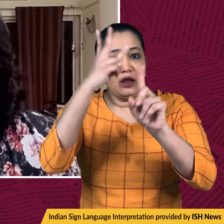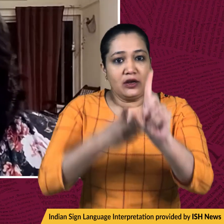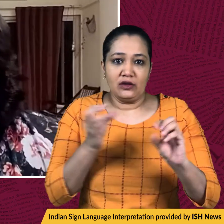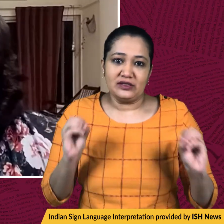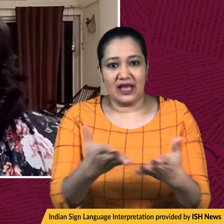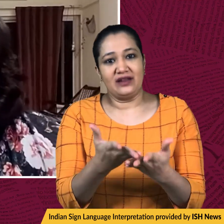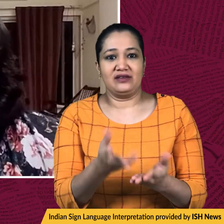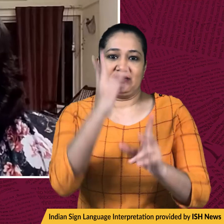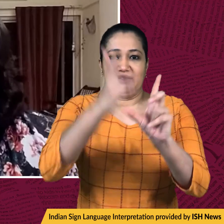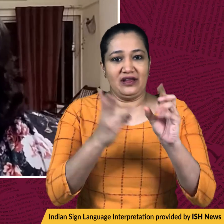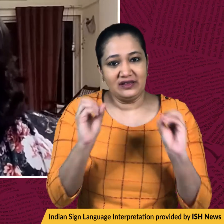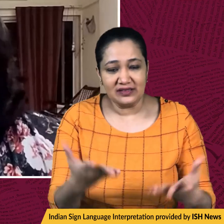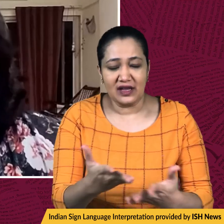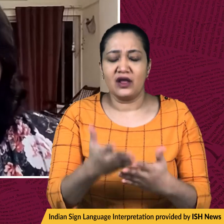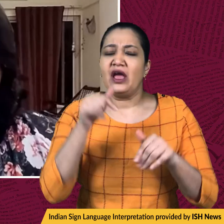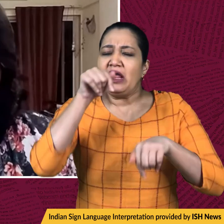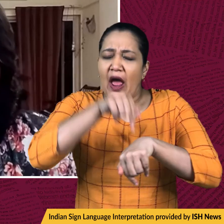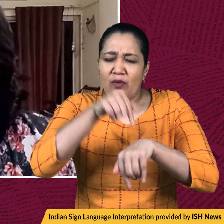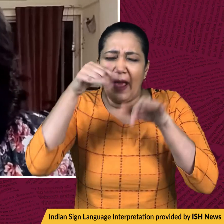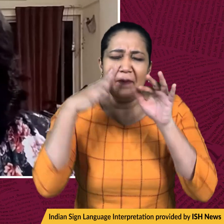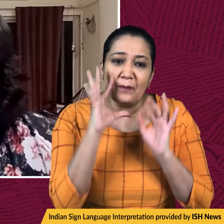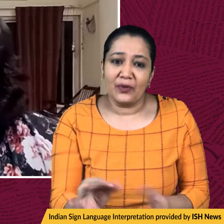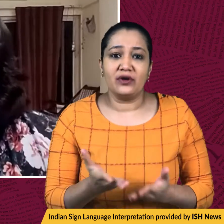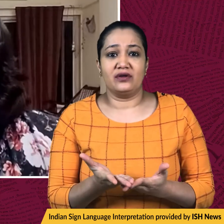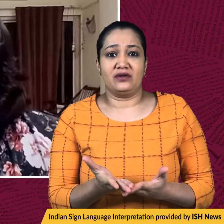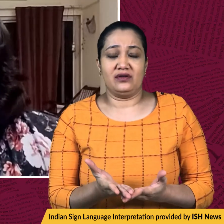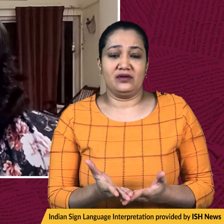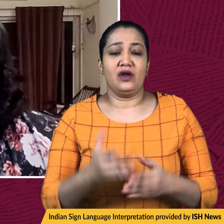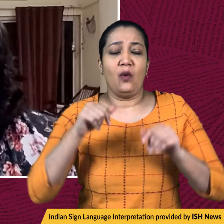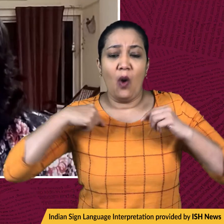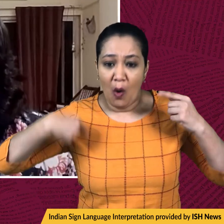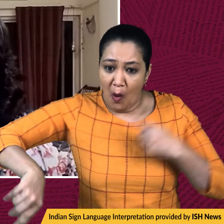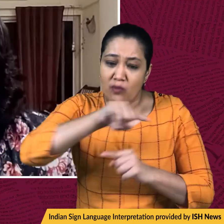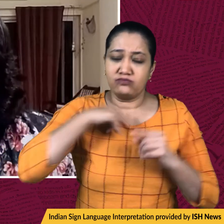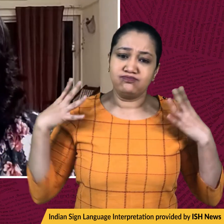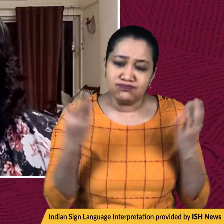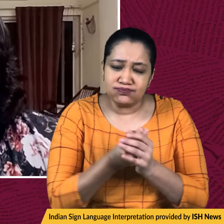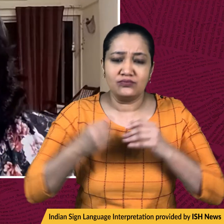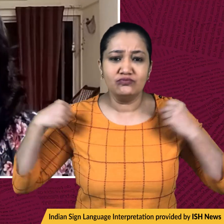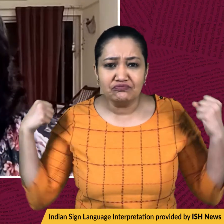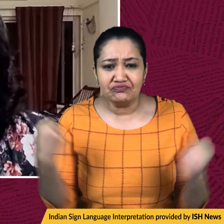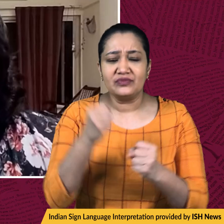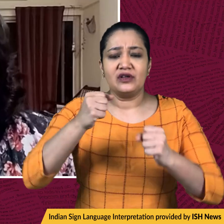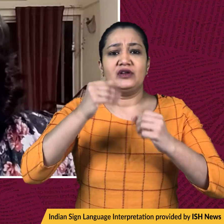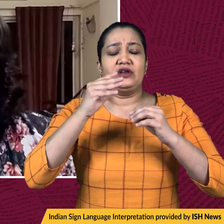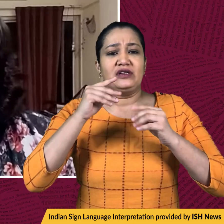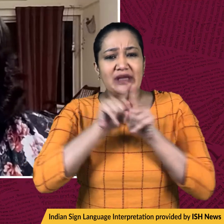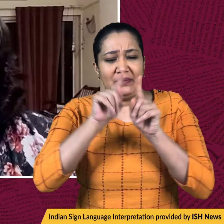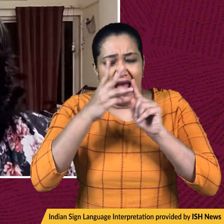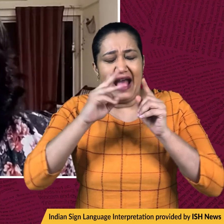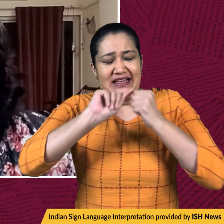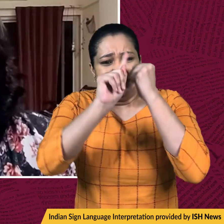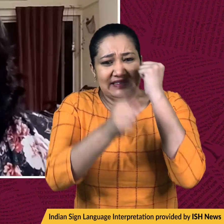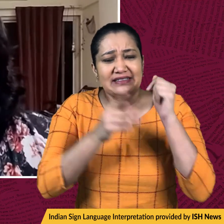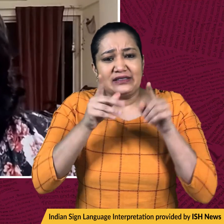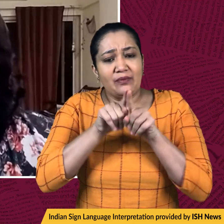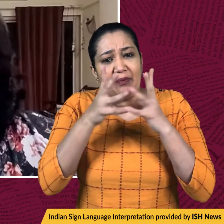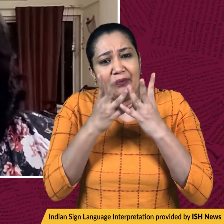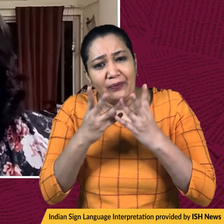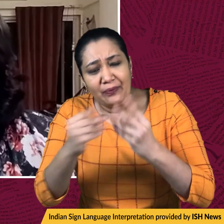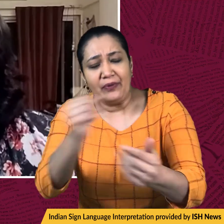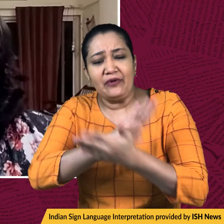third year and we are at a critical juncture. We must work together to bring the acute phase of the pandemic